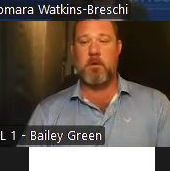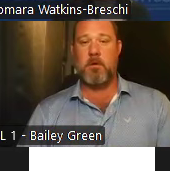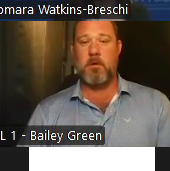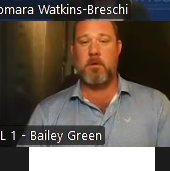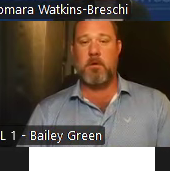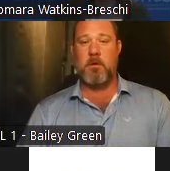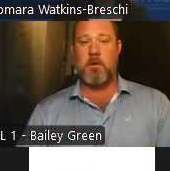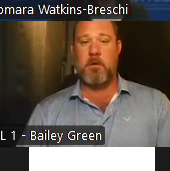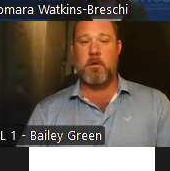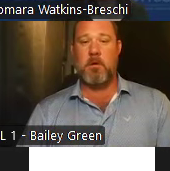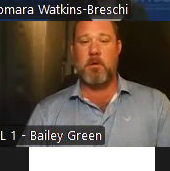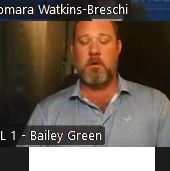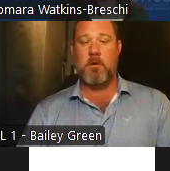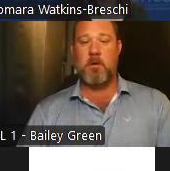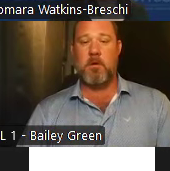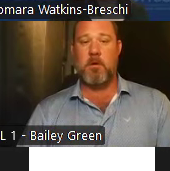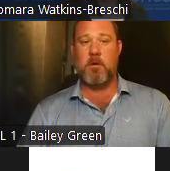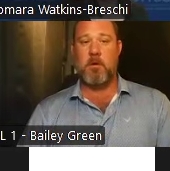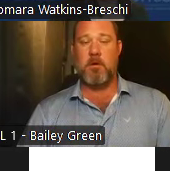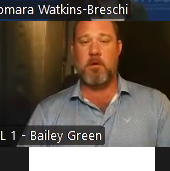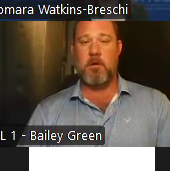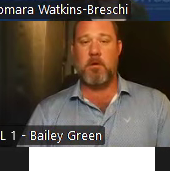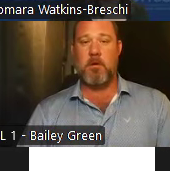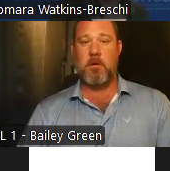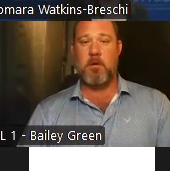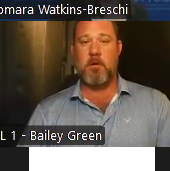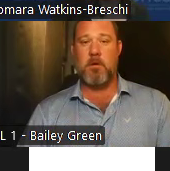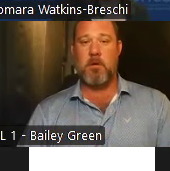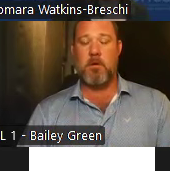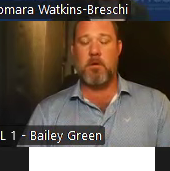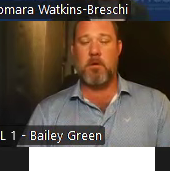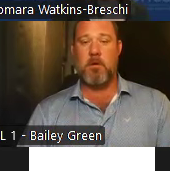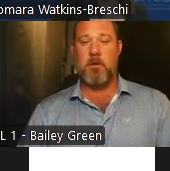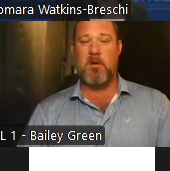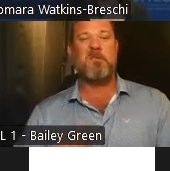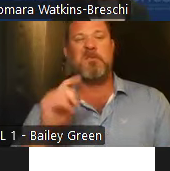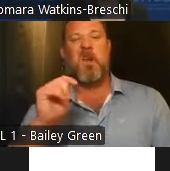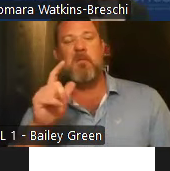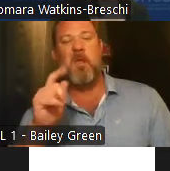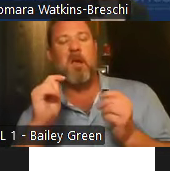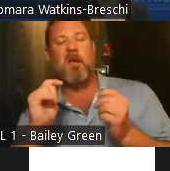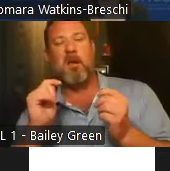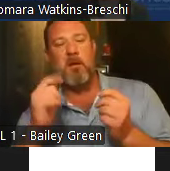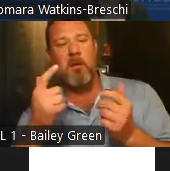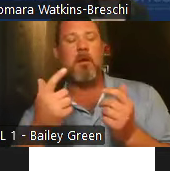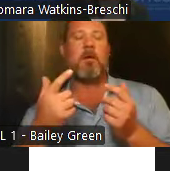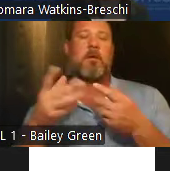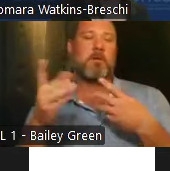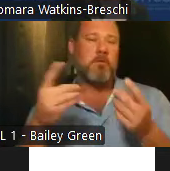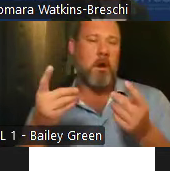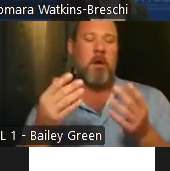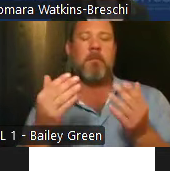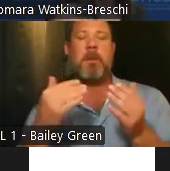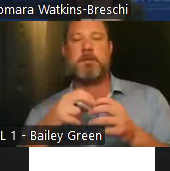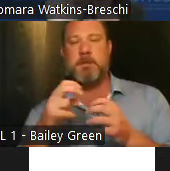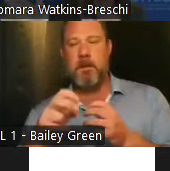please. Okay, so here is just a timeline, a quick little timeline that kind of describes what our next steps